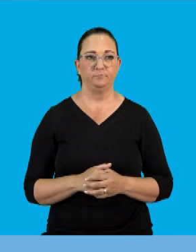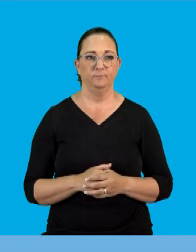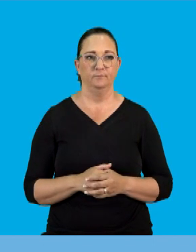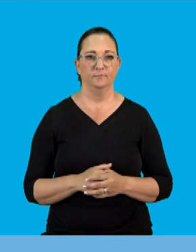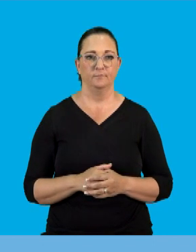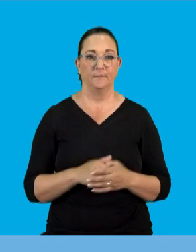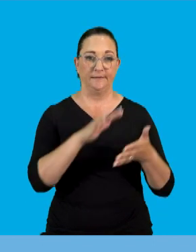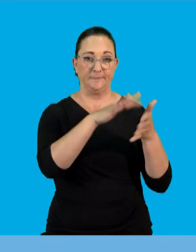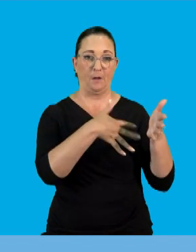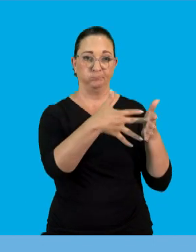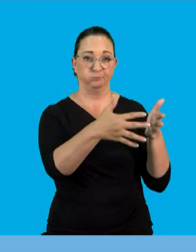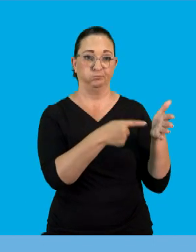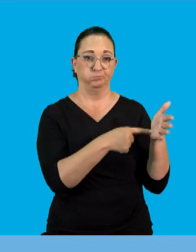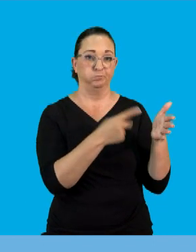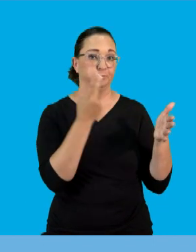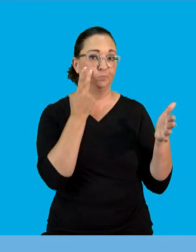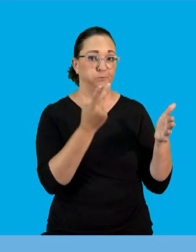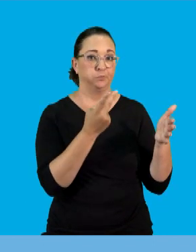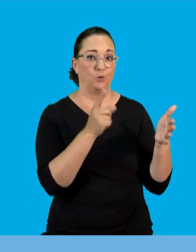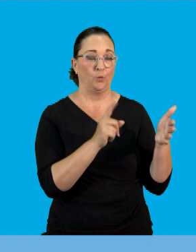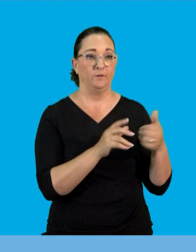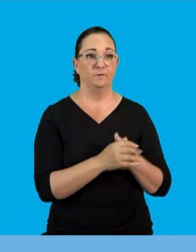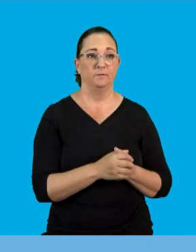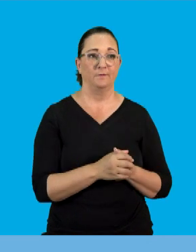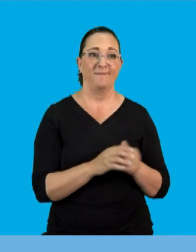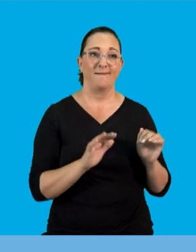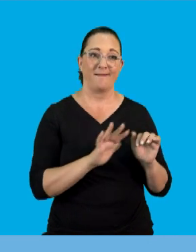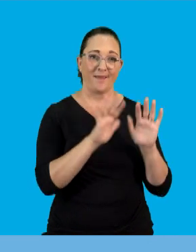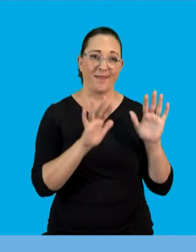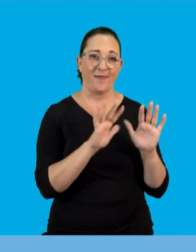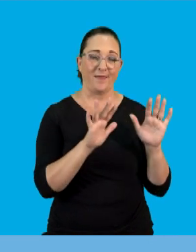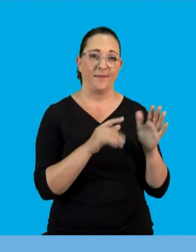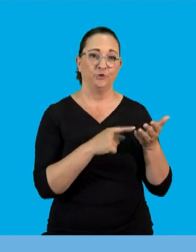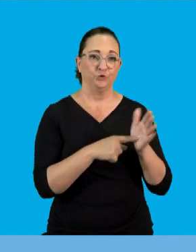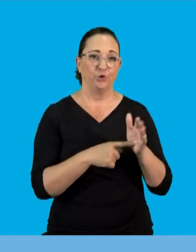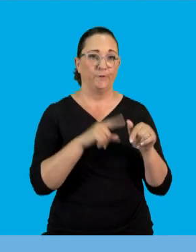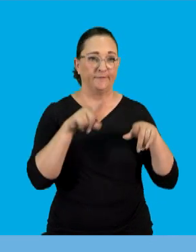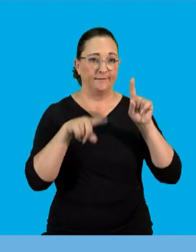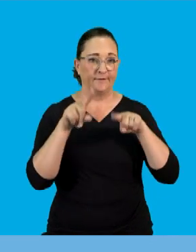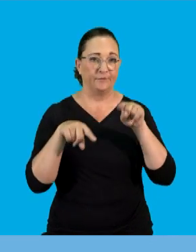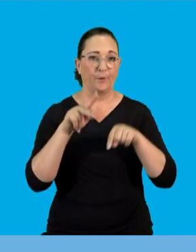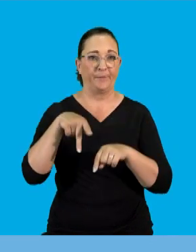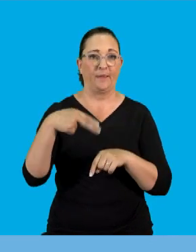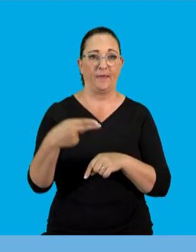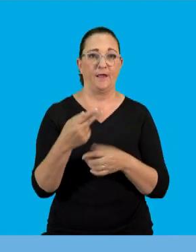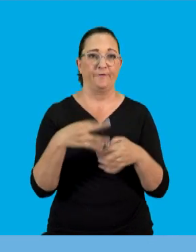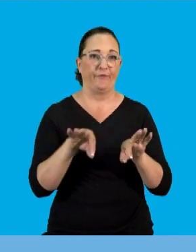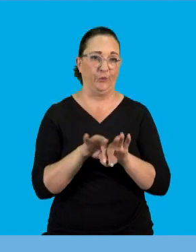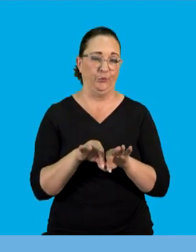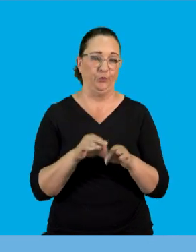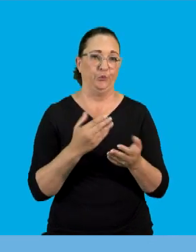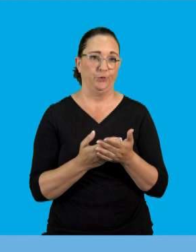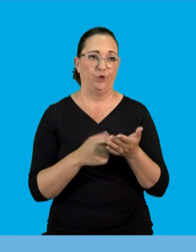now, the table that I'm showing here, it is that it shows the color of indicators at different